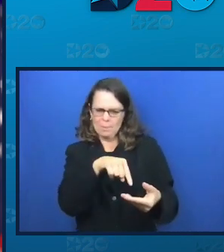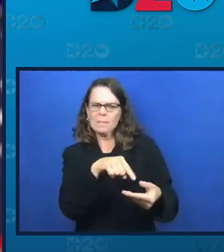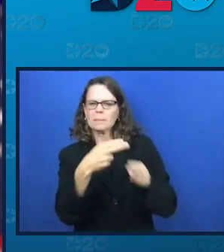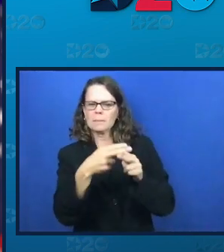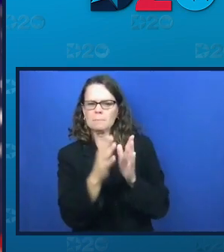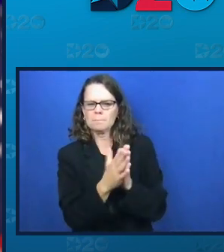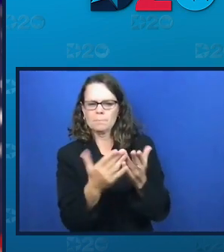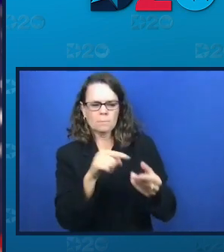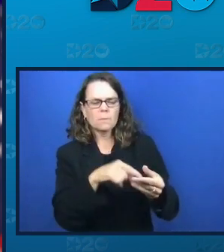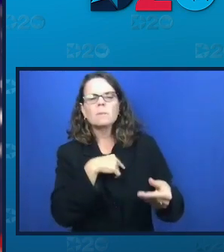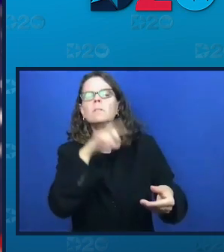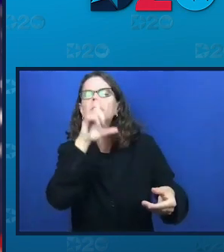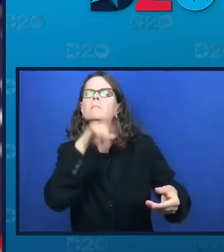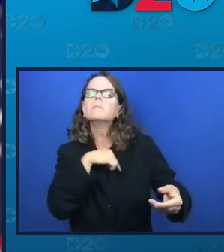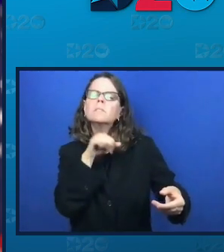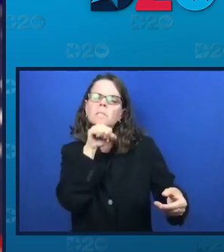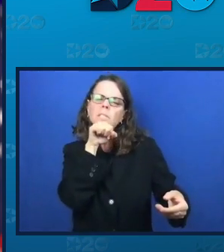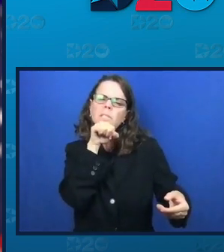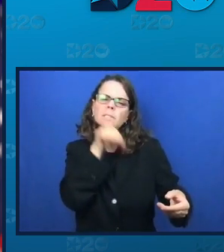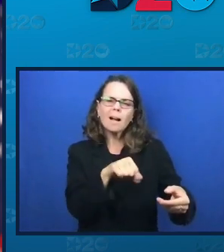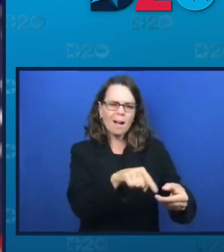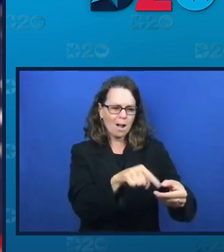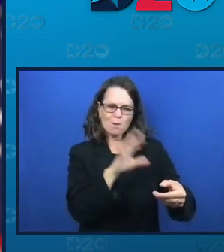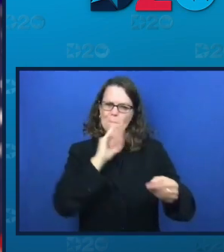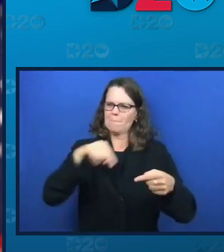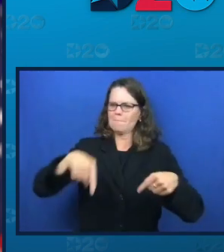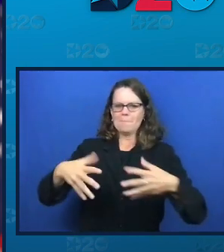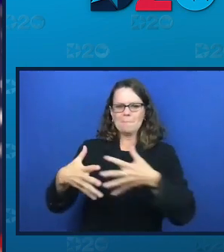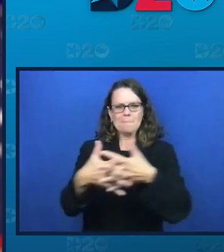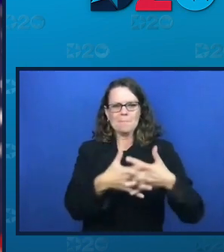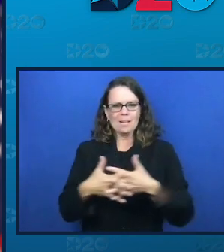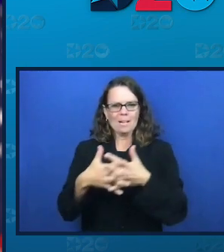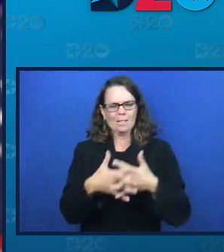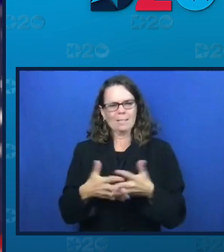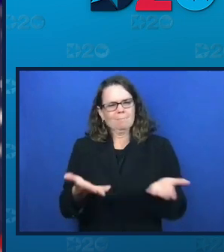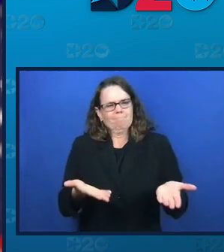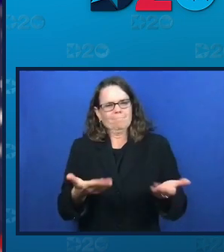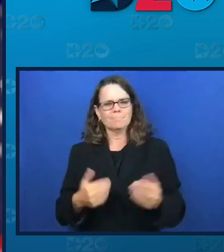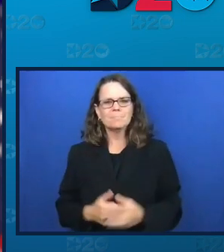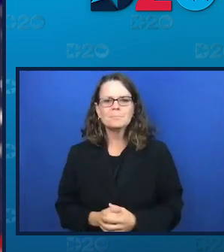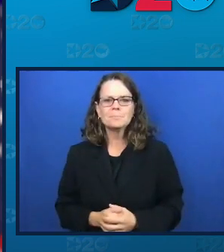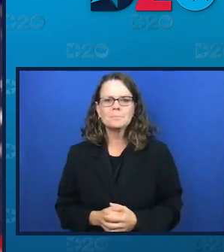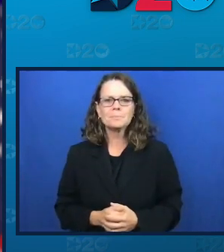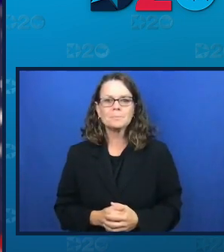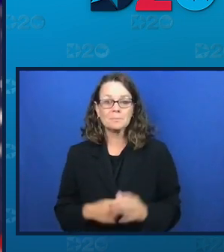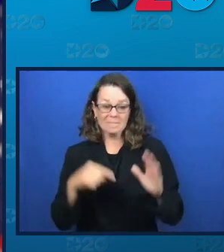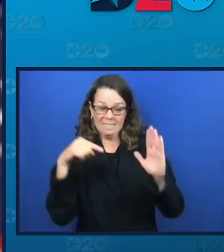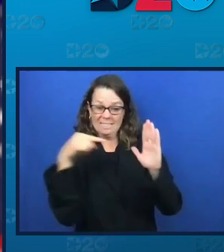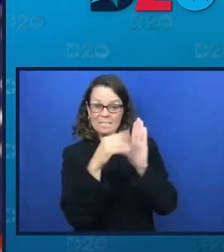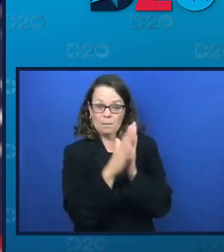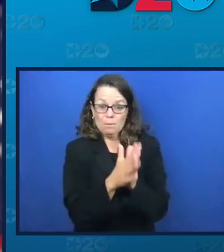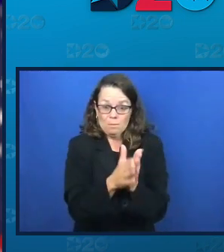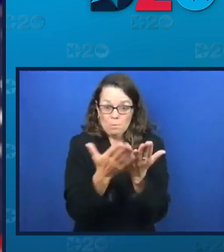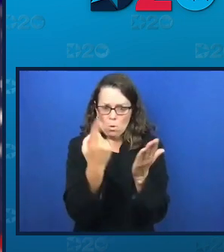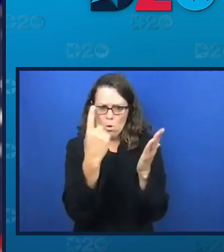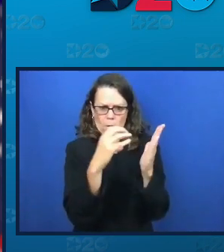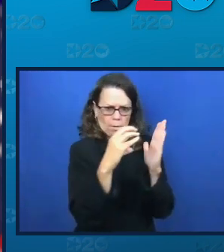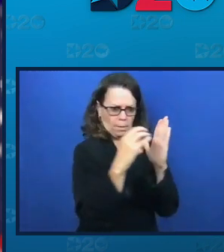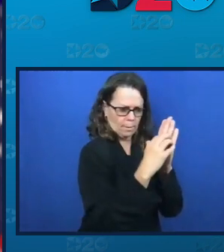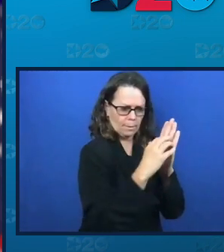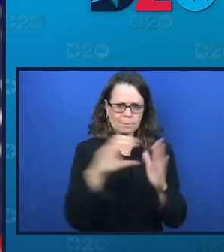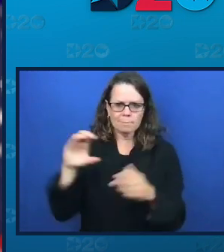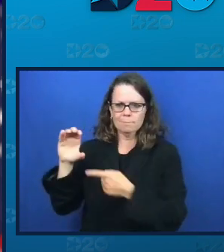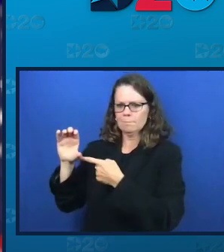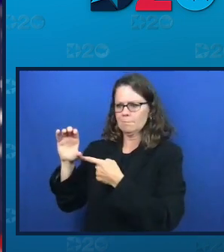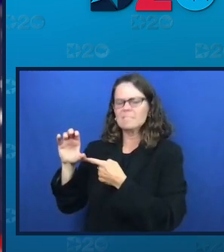president. So let's put an end to this whole sorry chapter in American history and elect leaders who will bring integrity and